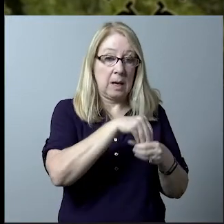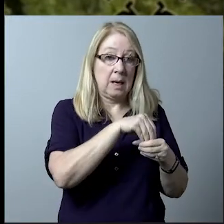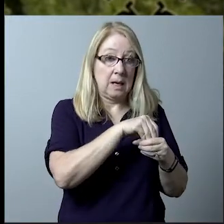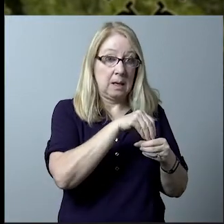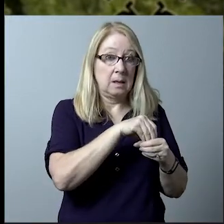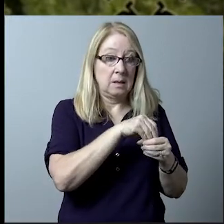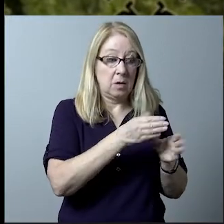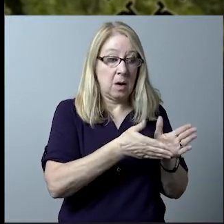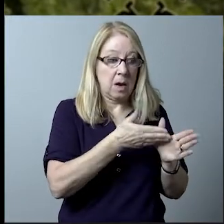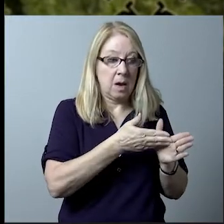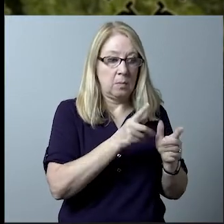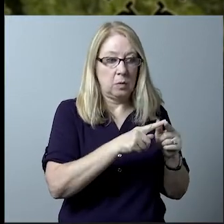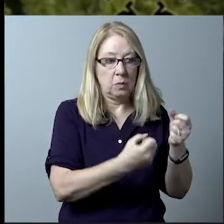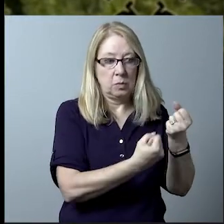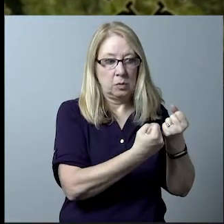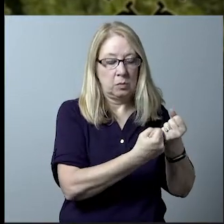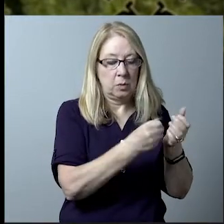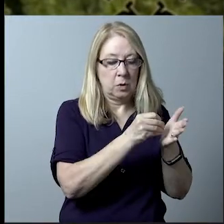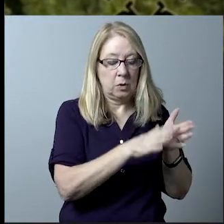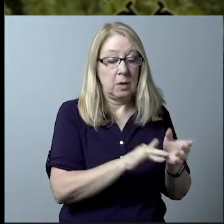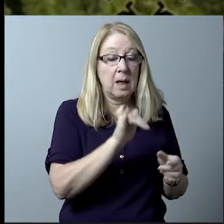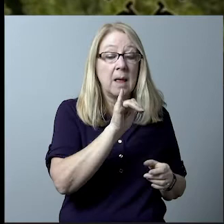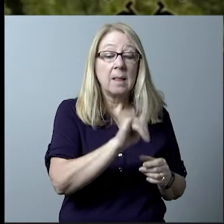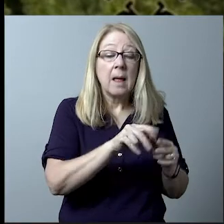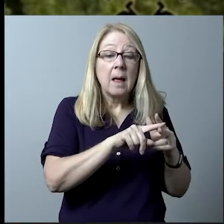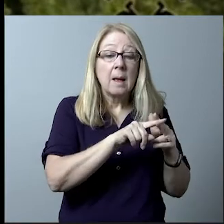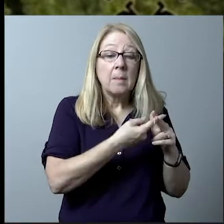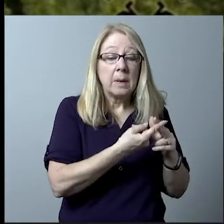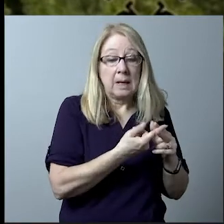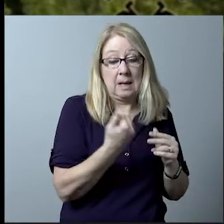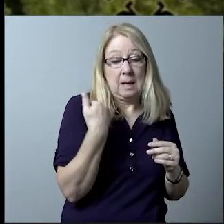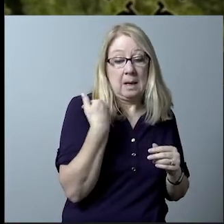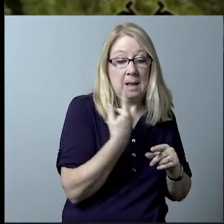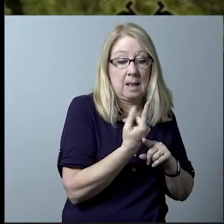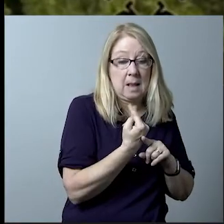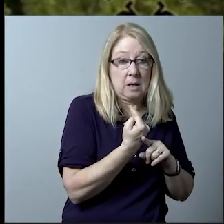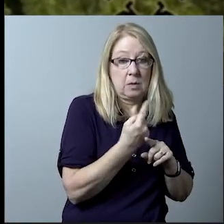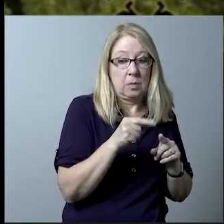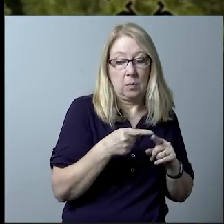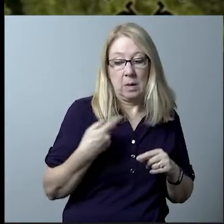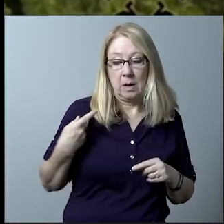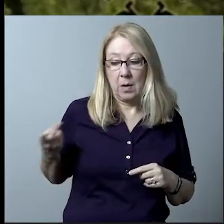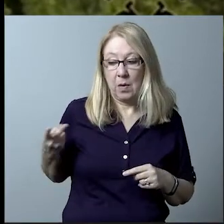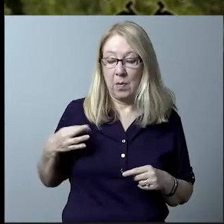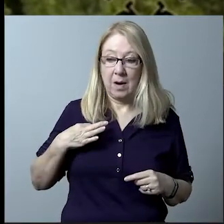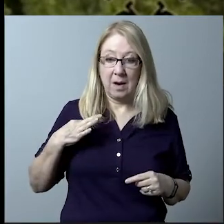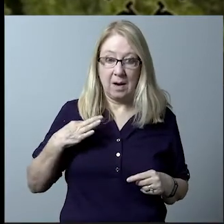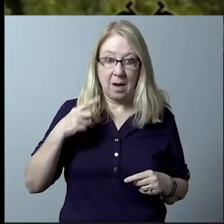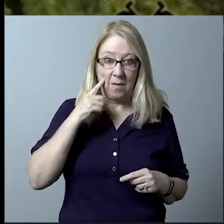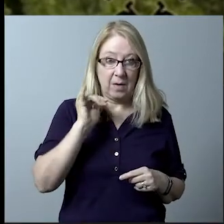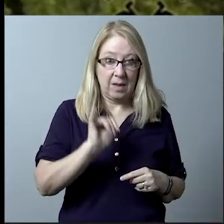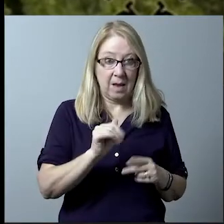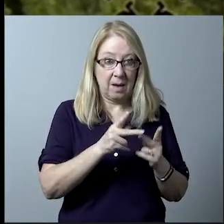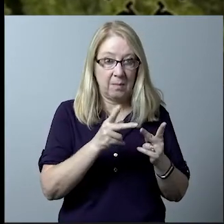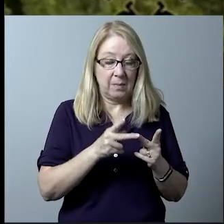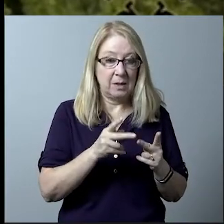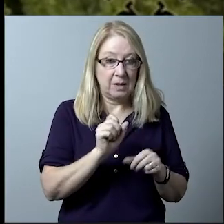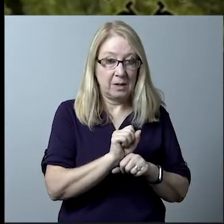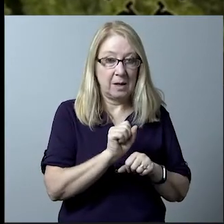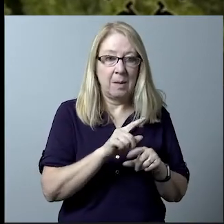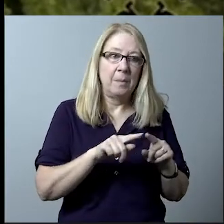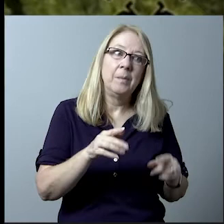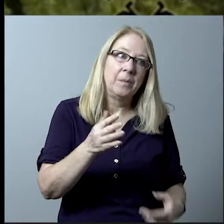up our internal operations to better support the students there as well. And so this began this last year when Rachel and I were running for